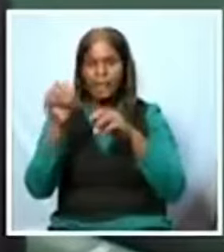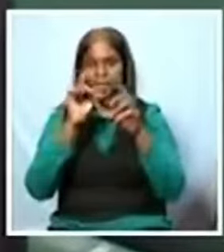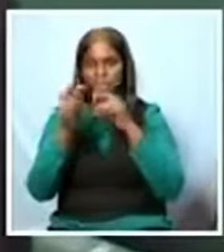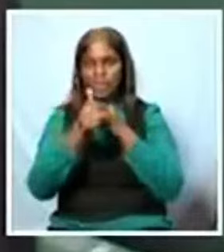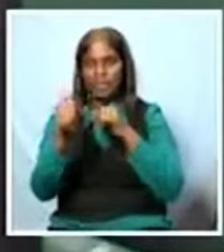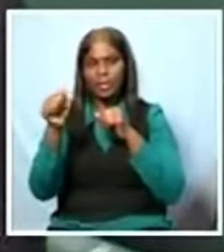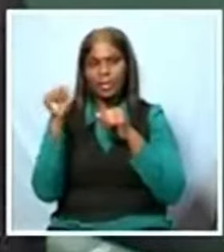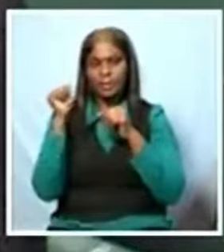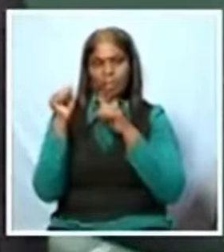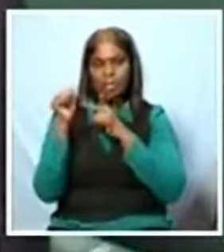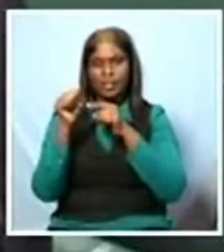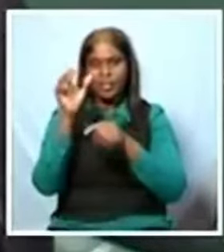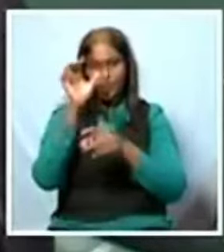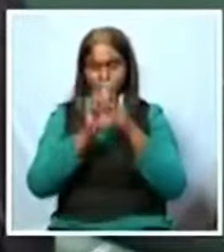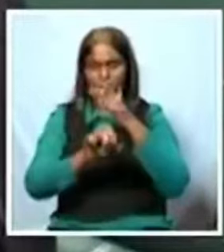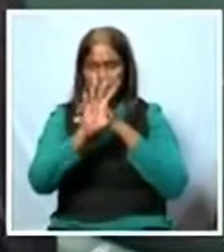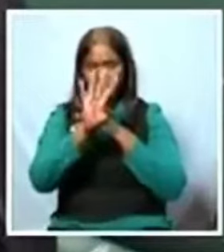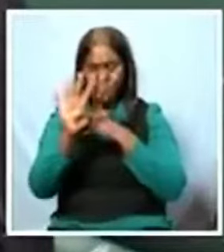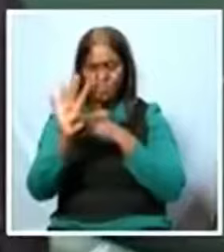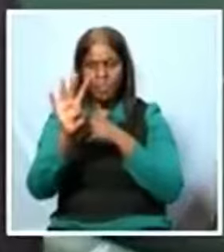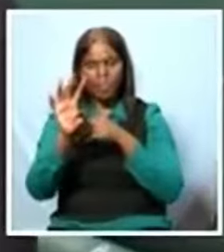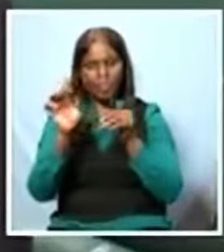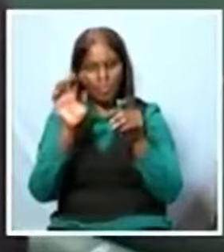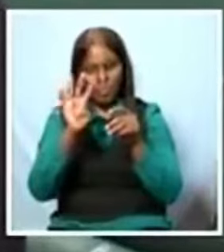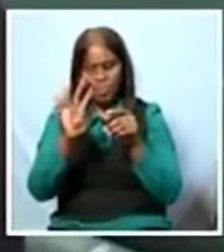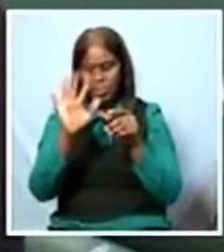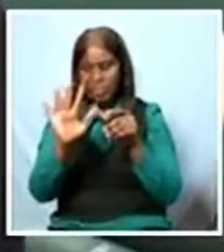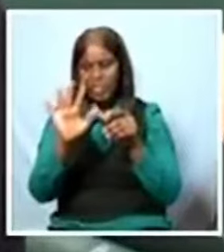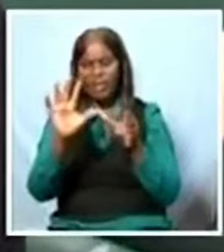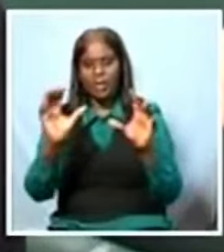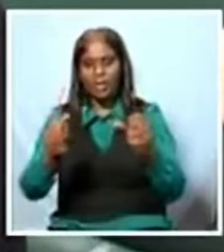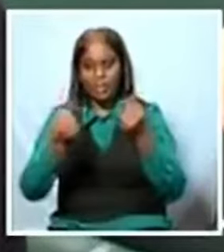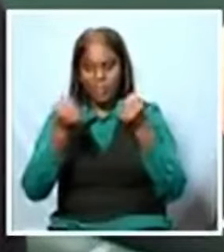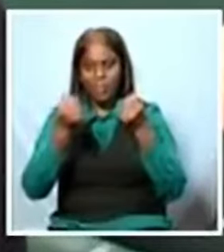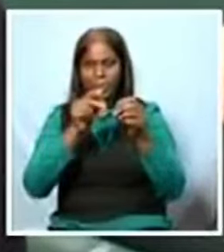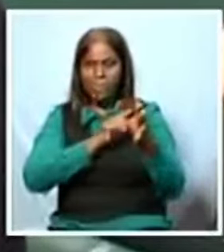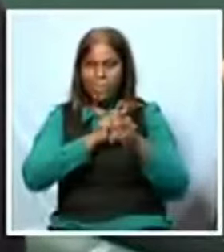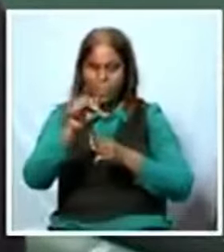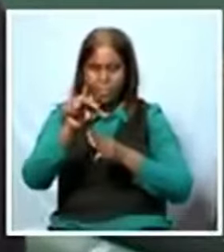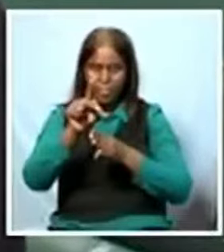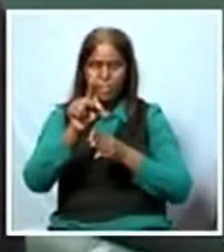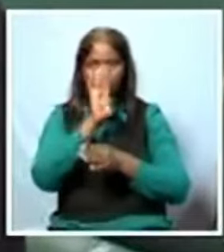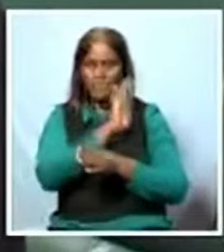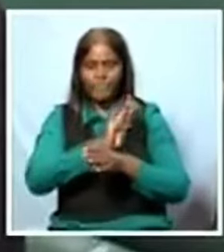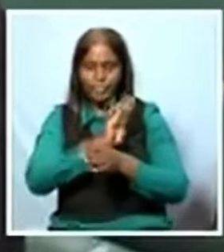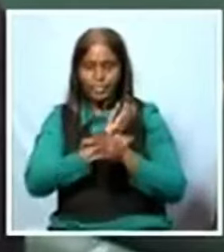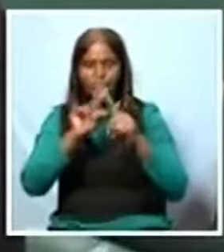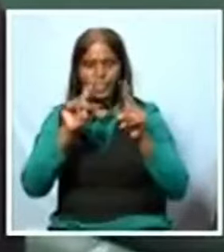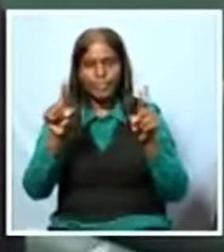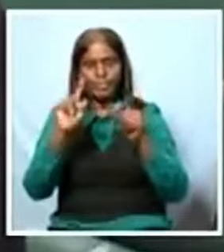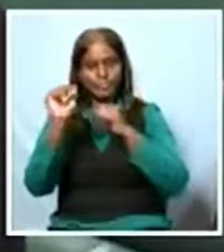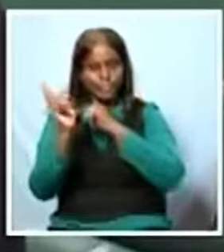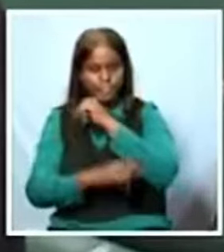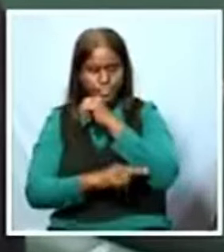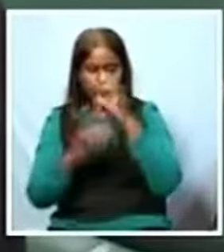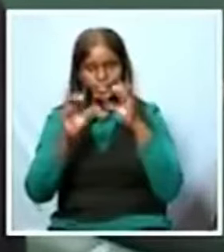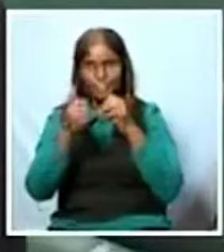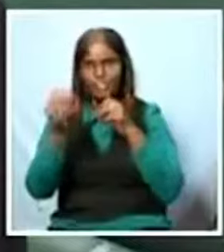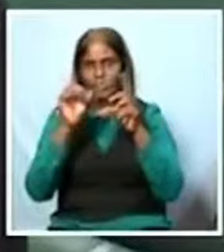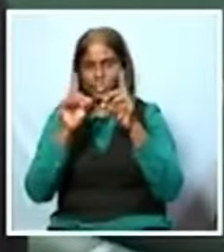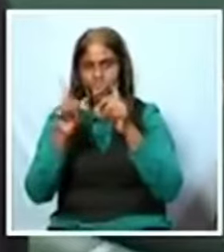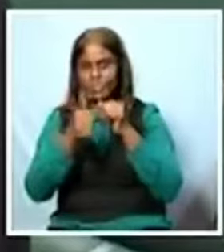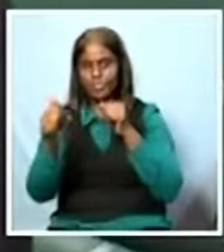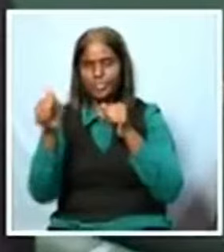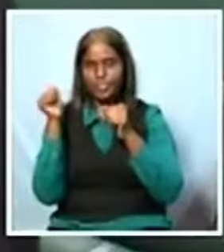any objection? Clause 44 is agreed to. Clause 45, sanctions of professional misconduct by disciplinary committee. Any debate,